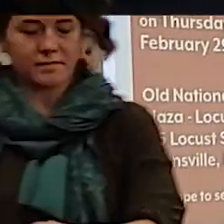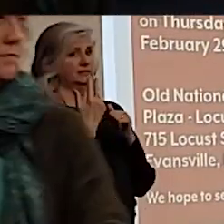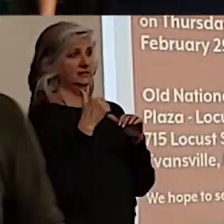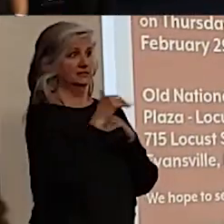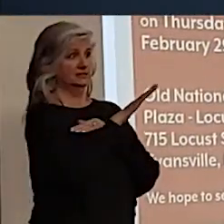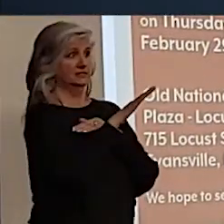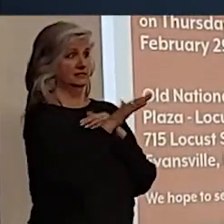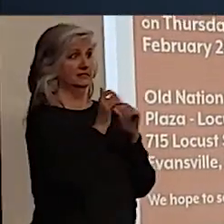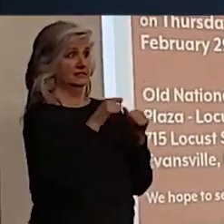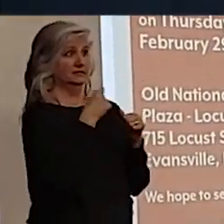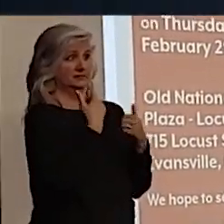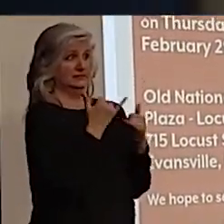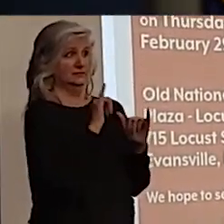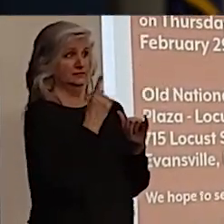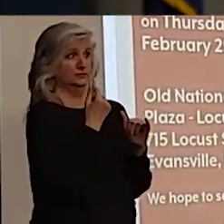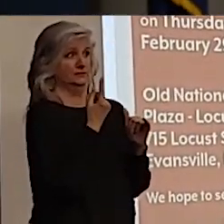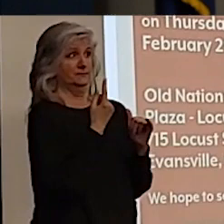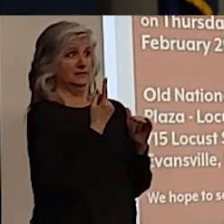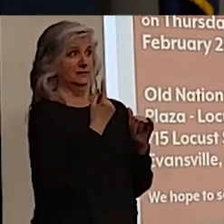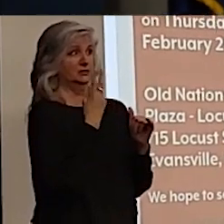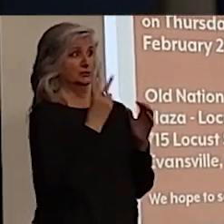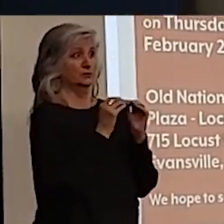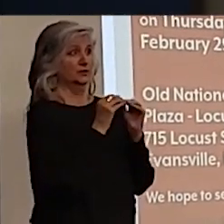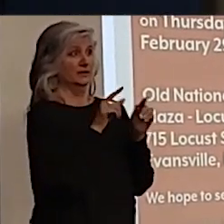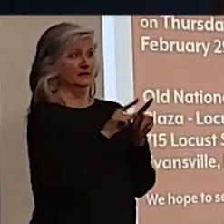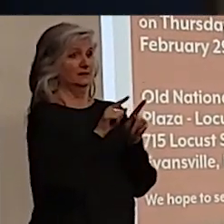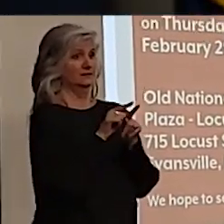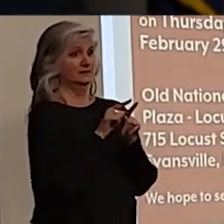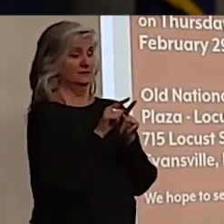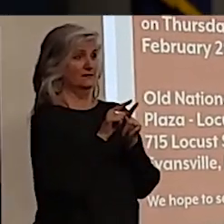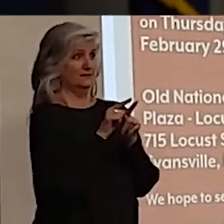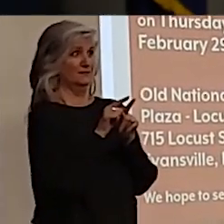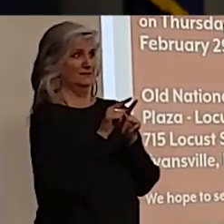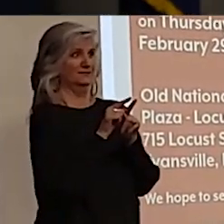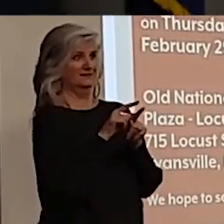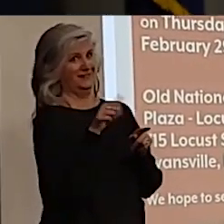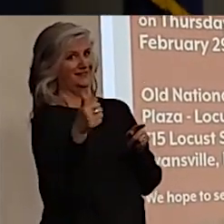can you still speak? Send two more and also speak.